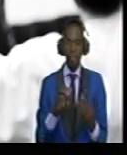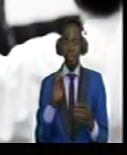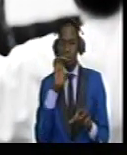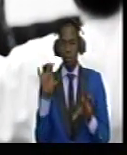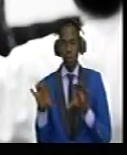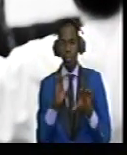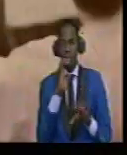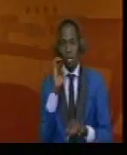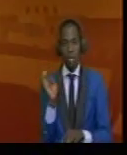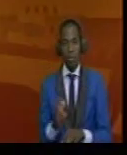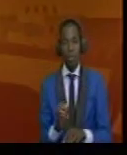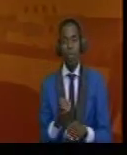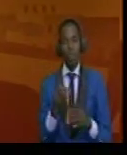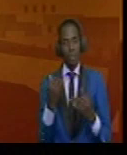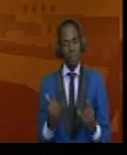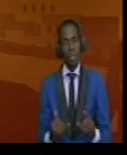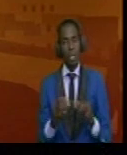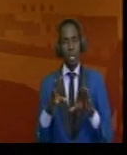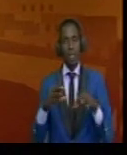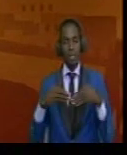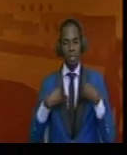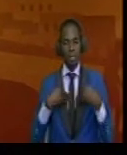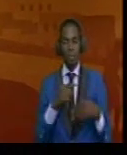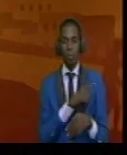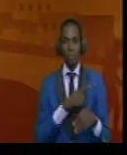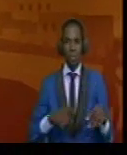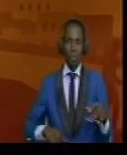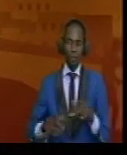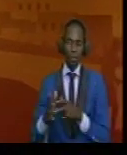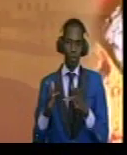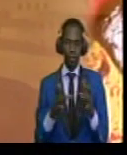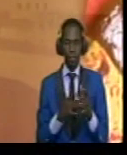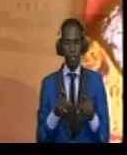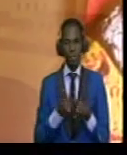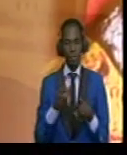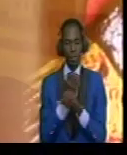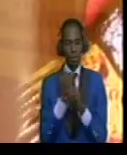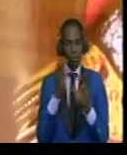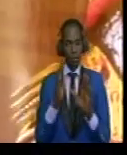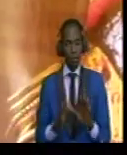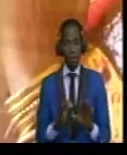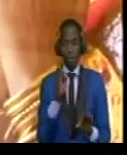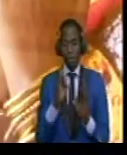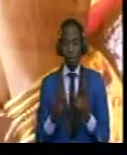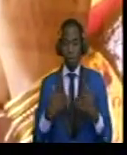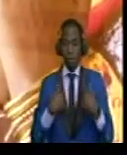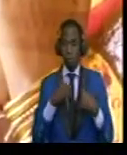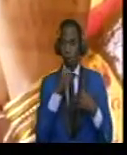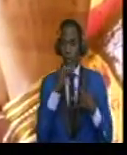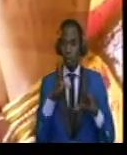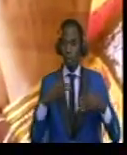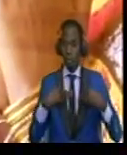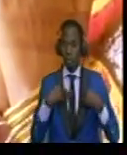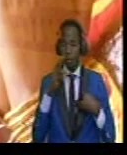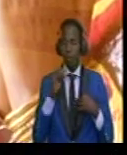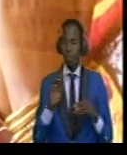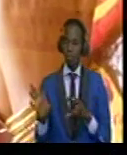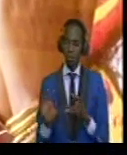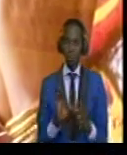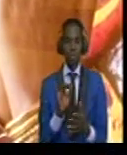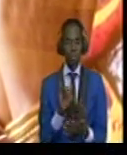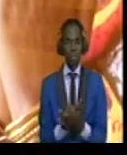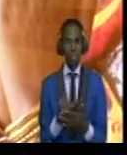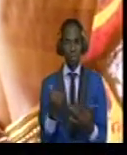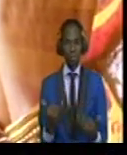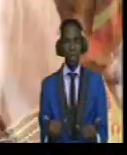Jesus Christ as your only Lord and Savior, anybody there, if you've not done that yet, you'll do that. And then after you've done that and you give